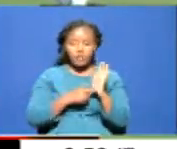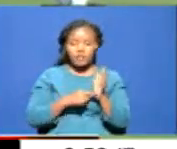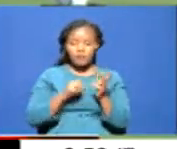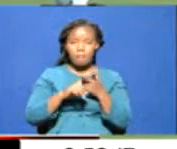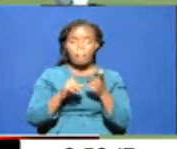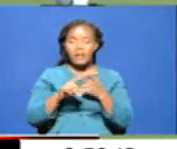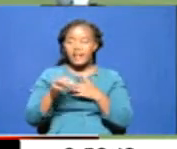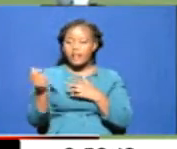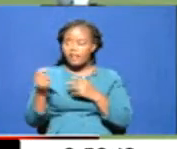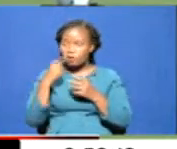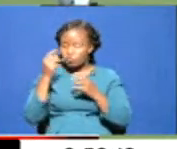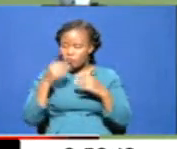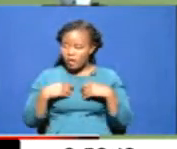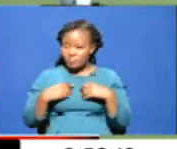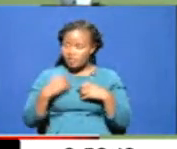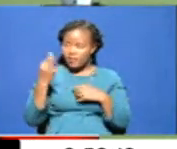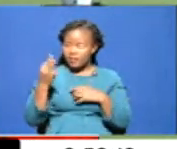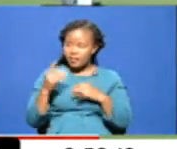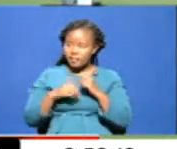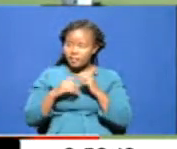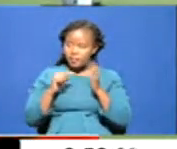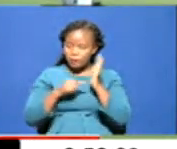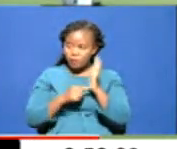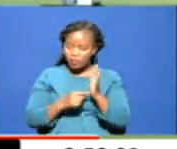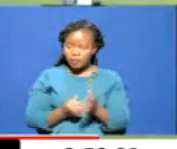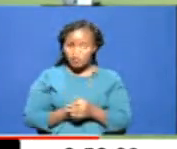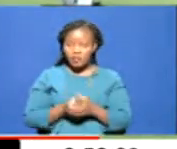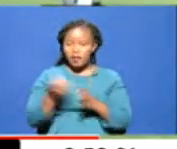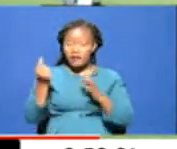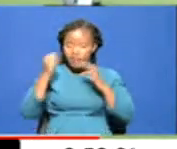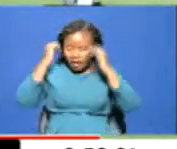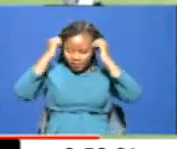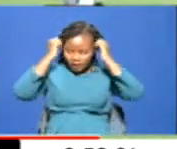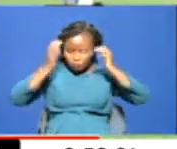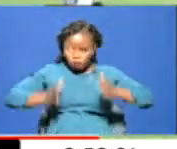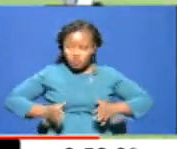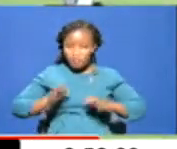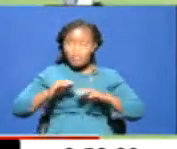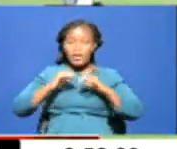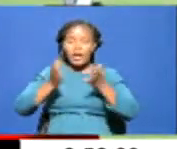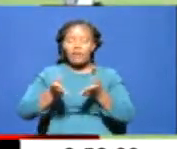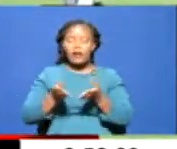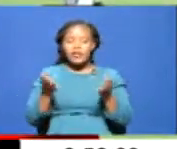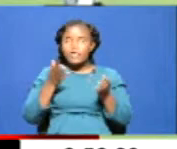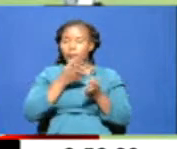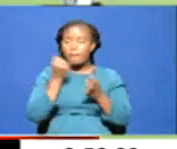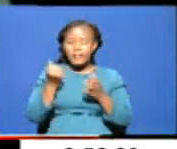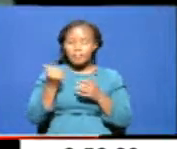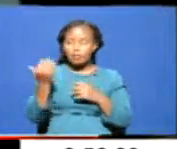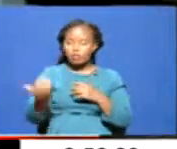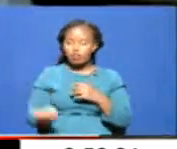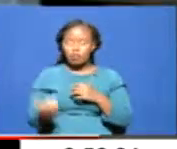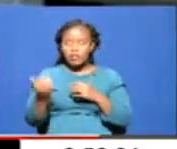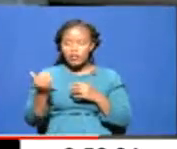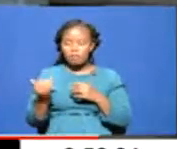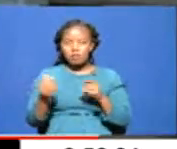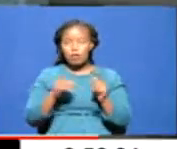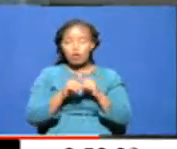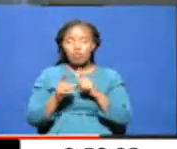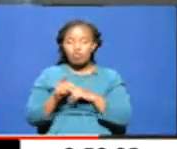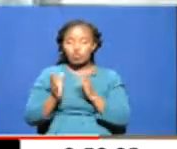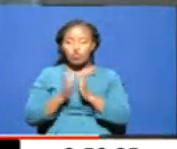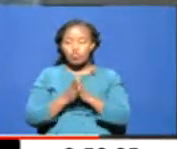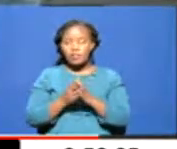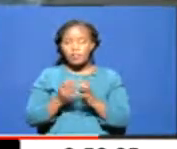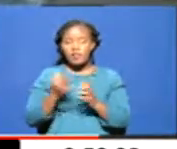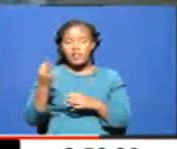runners-up on 36 points. Moima Riga, a student, was awarded the best junior prize on 39 points, while the best senior on 38 points was